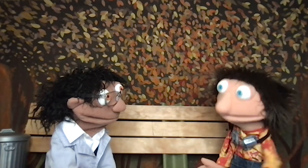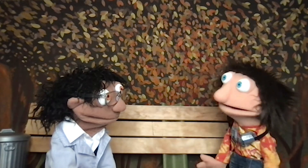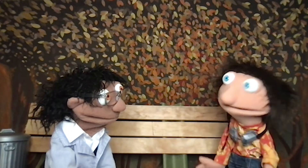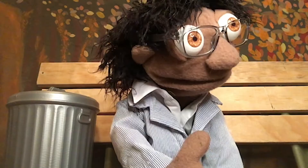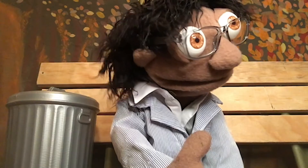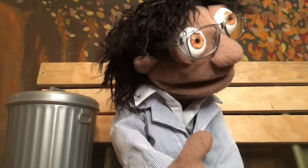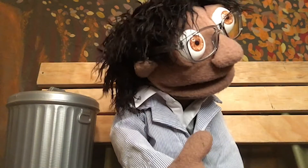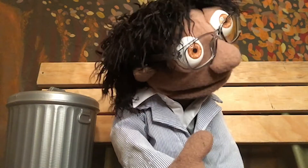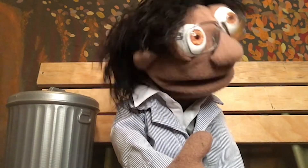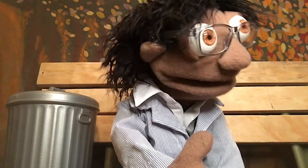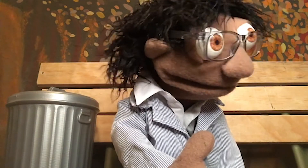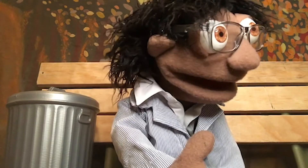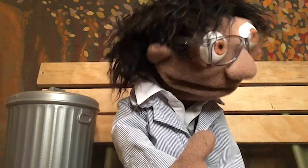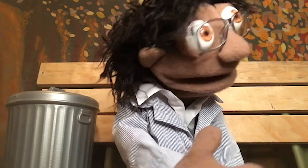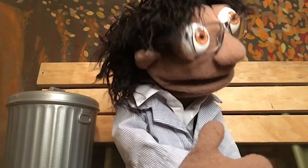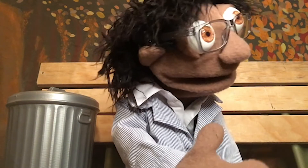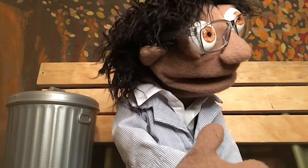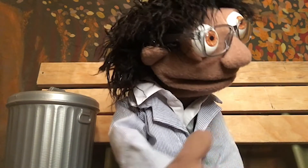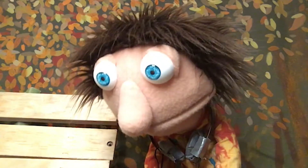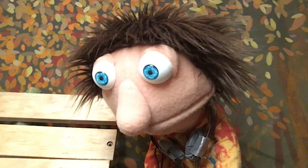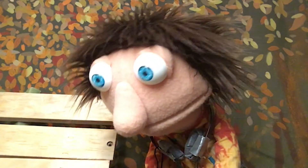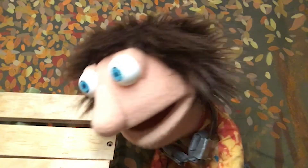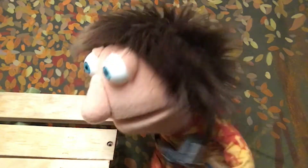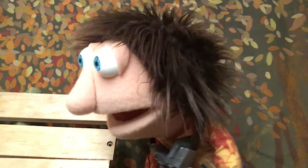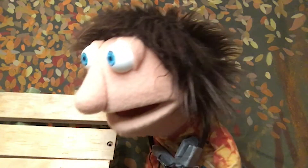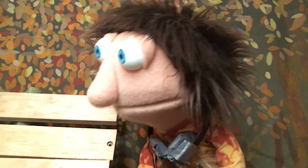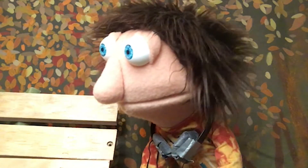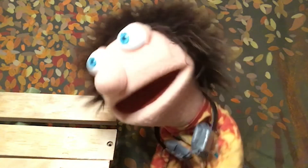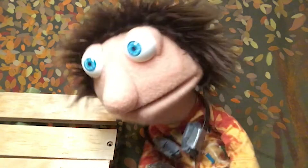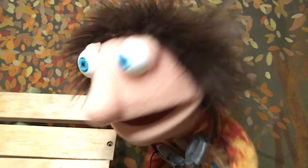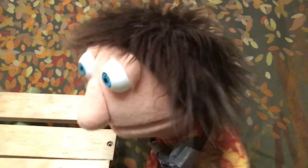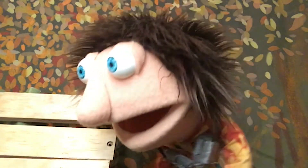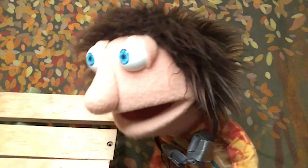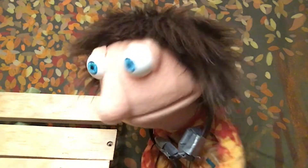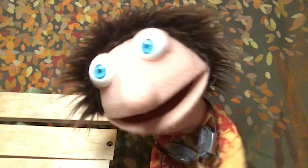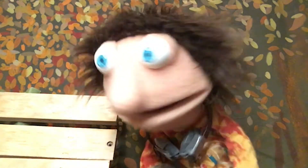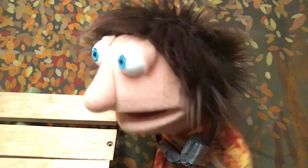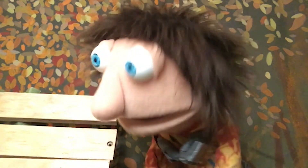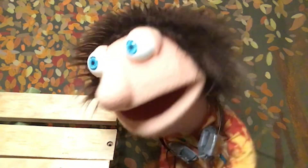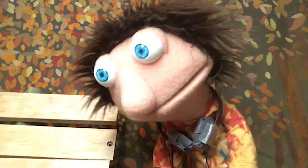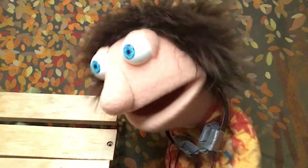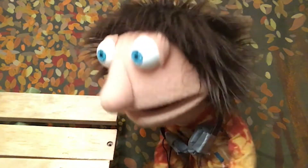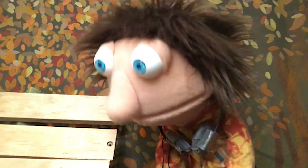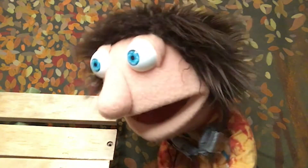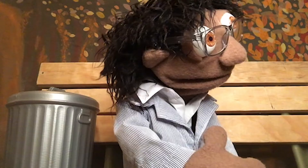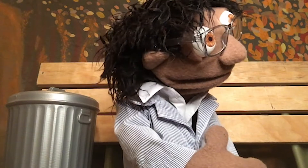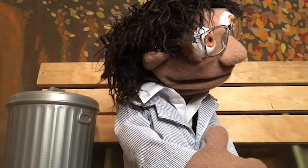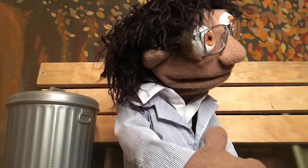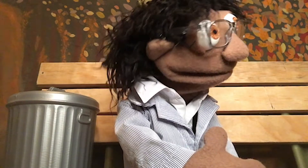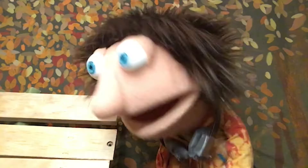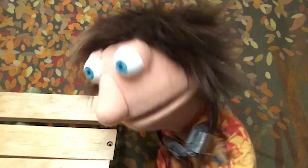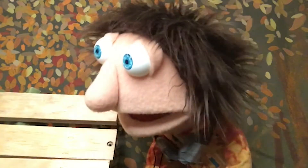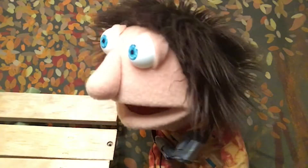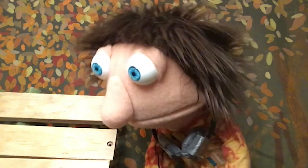And I'm never going back. So it's pretty bad over there, huh? You don't know. You don't want to know. You want to turn your back and throw away the key. You want to